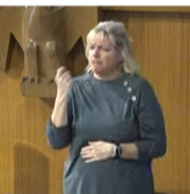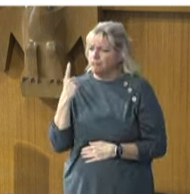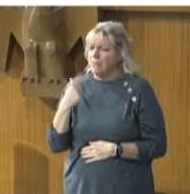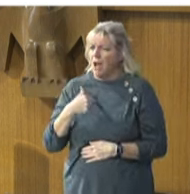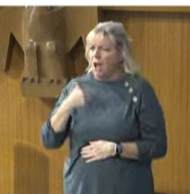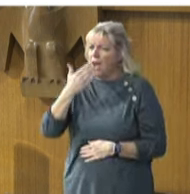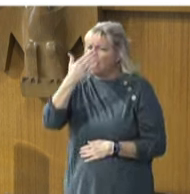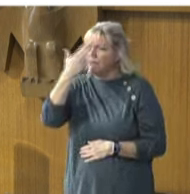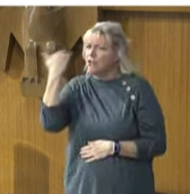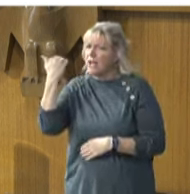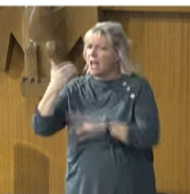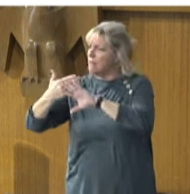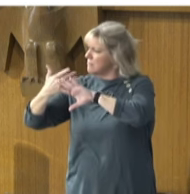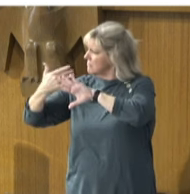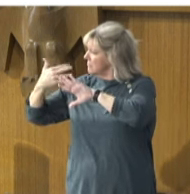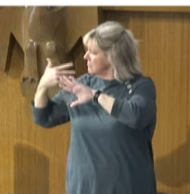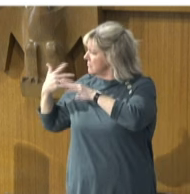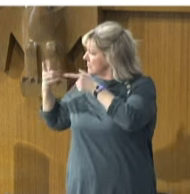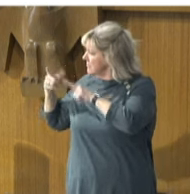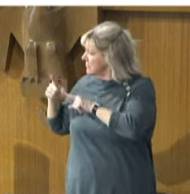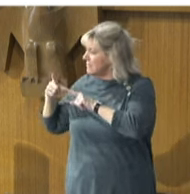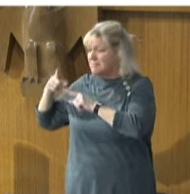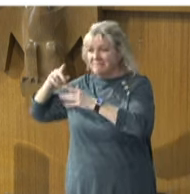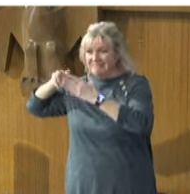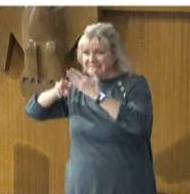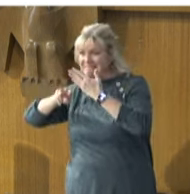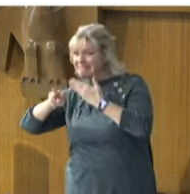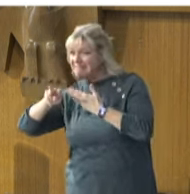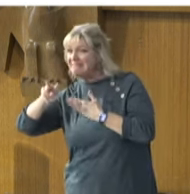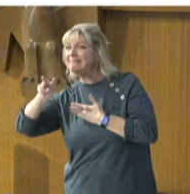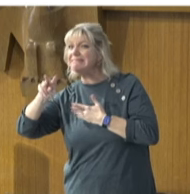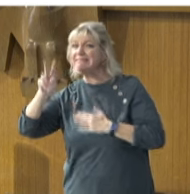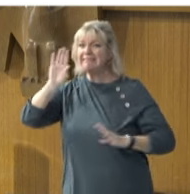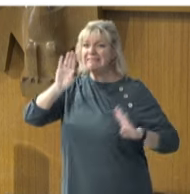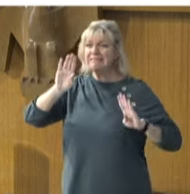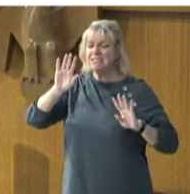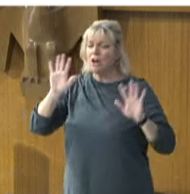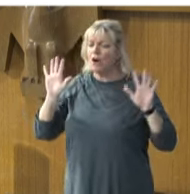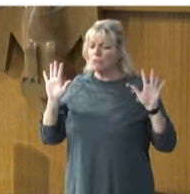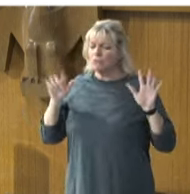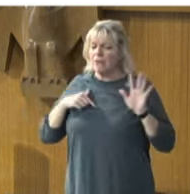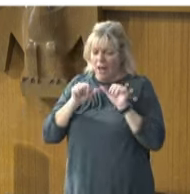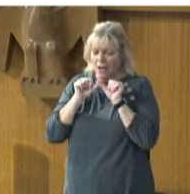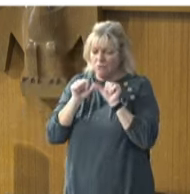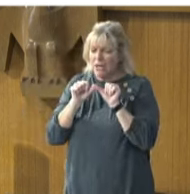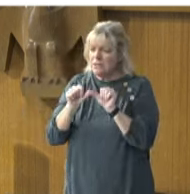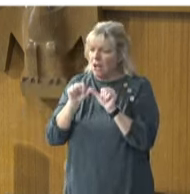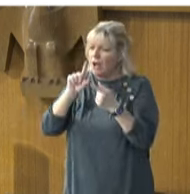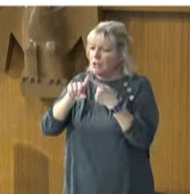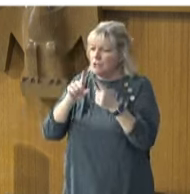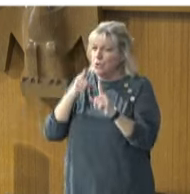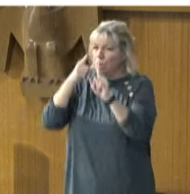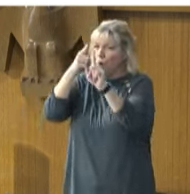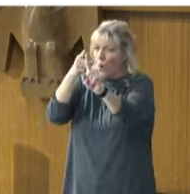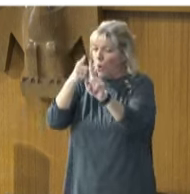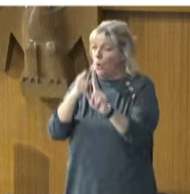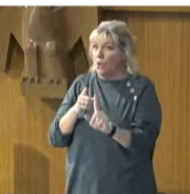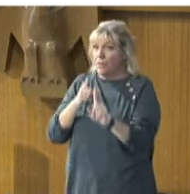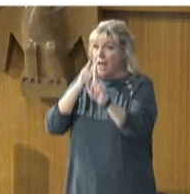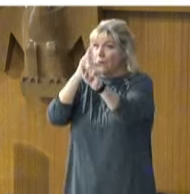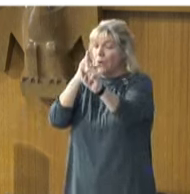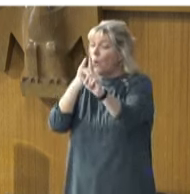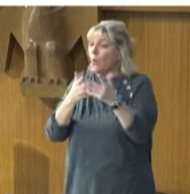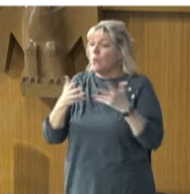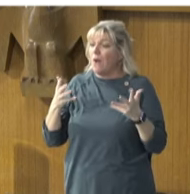lies behind and straining forward to what lies ahead, I press on toward the goal, toward the prize of the